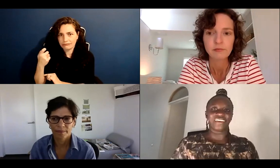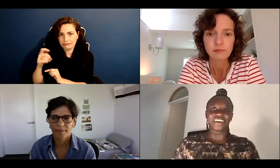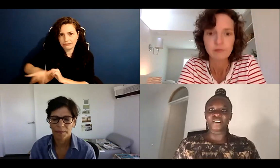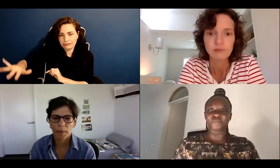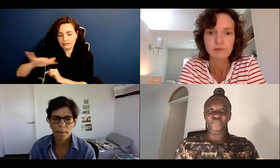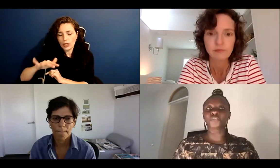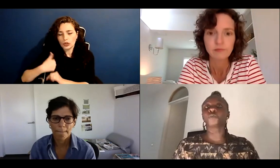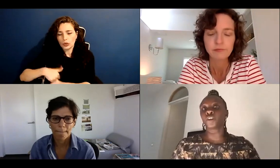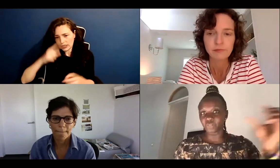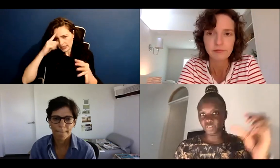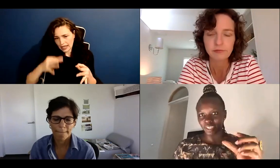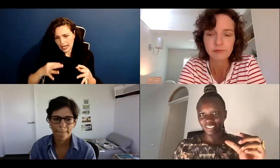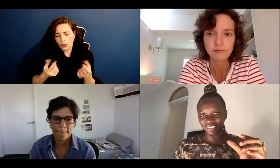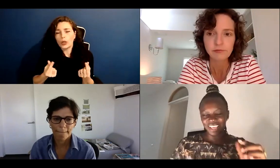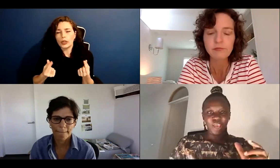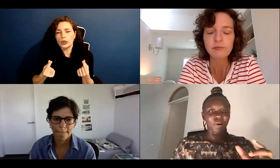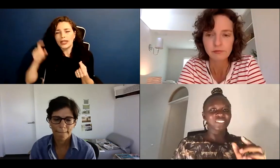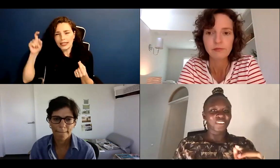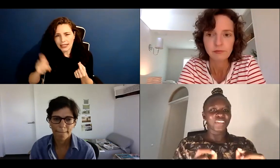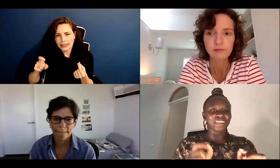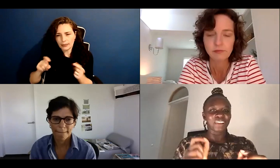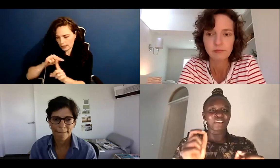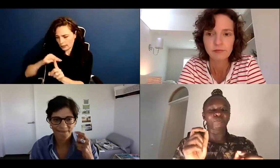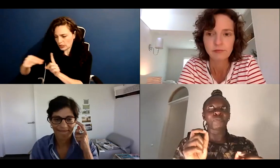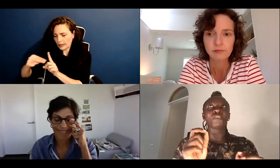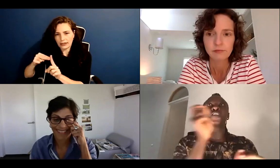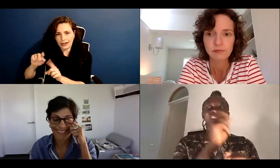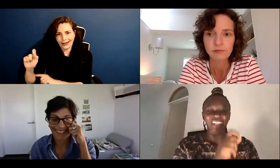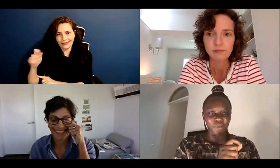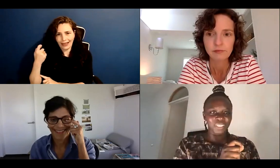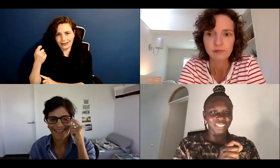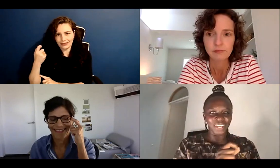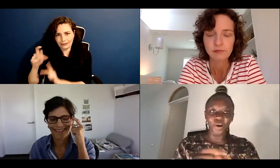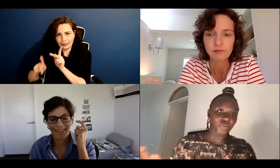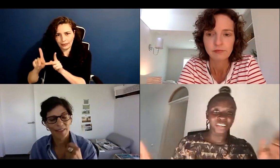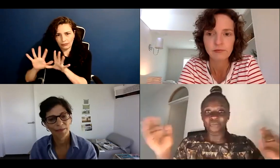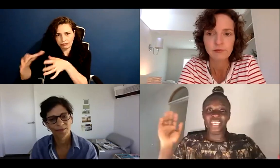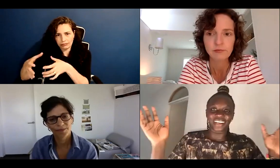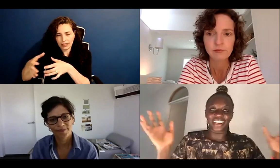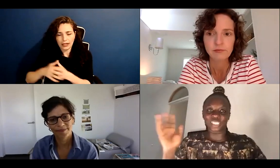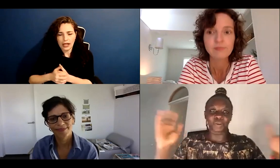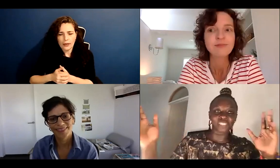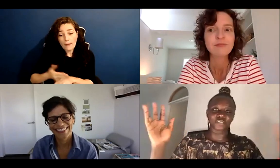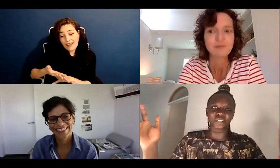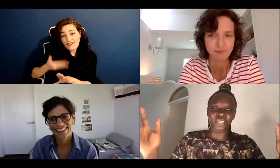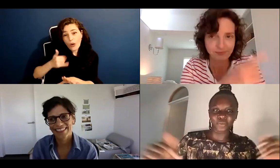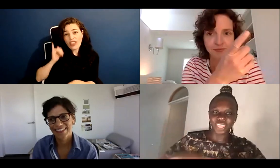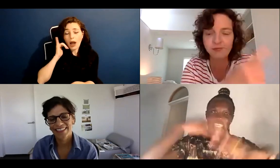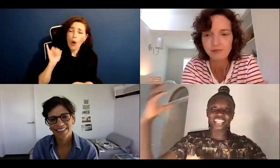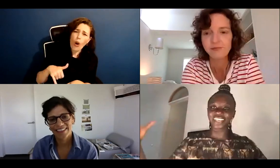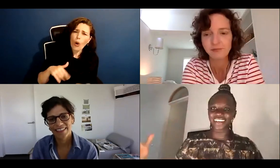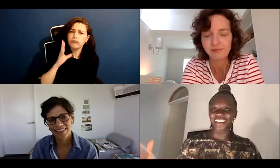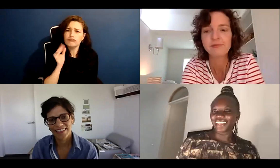it, from the point of view of the Kenyans. But also even before then we were thinking, oh, we're gonna make an experimental film